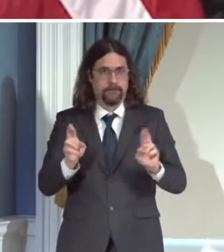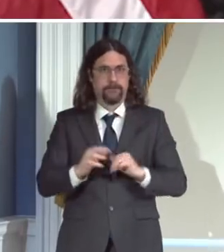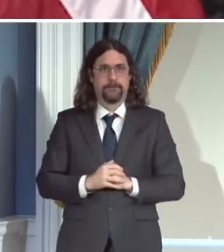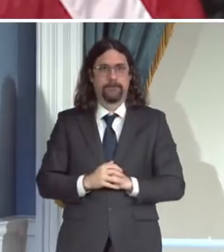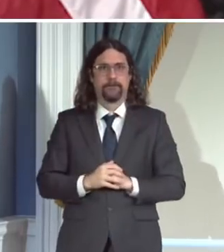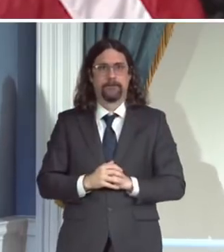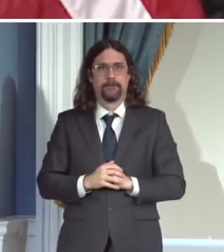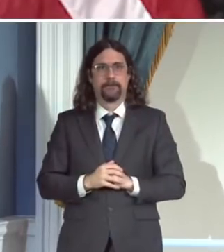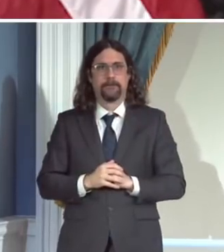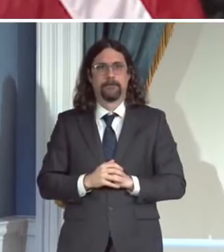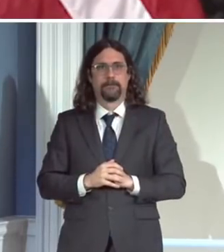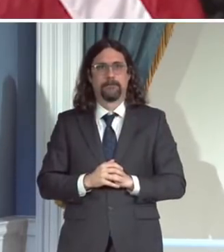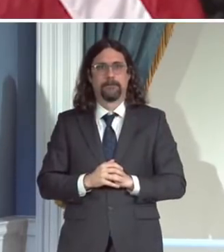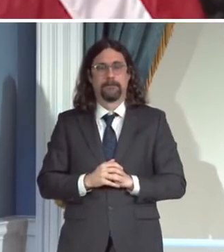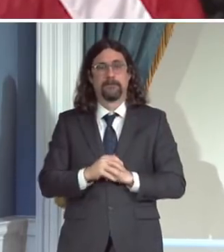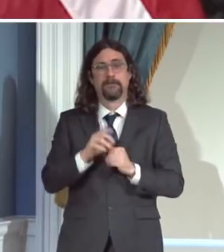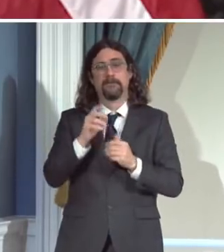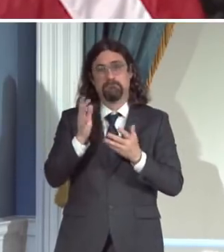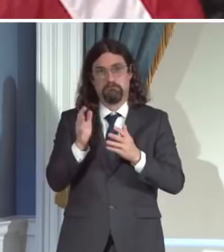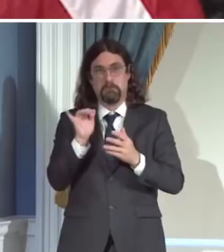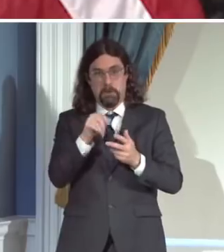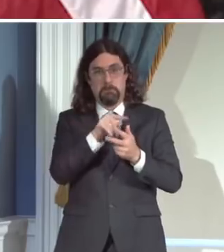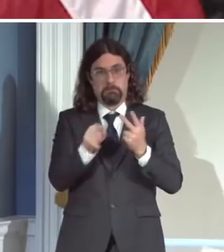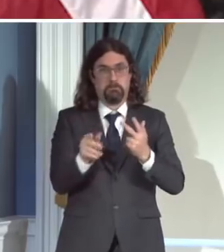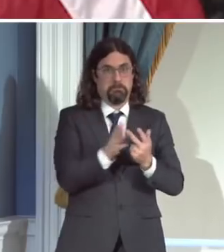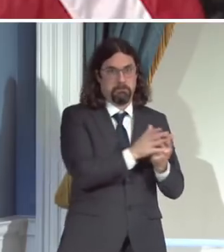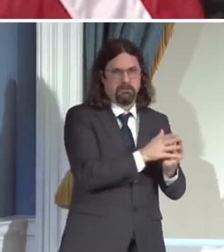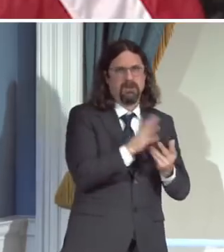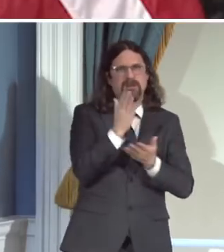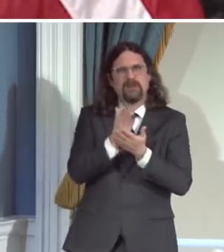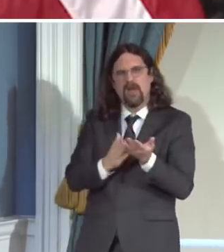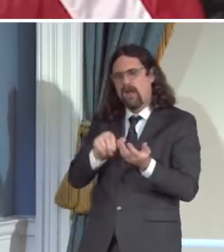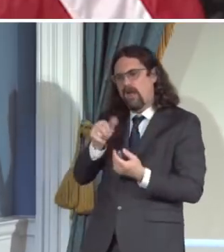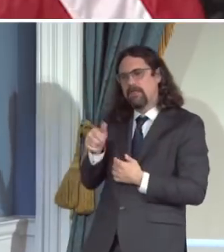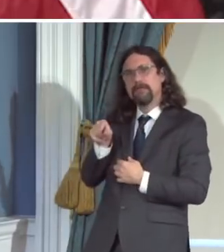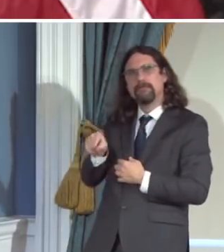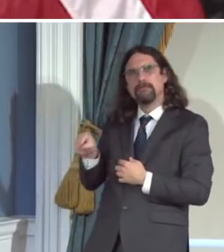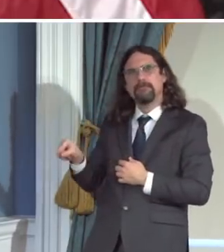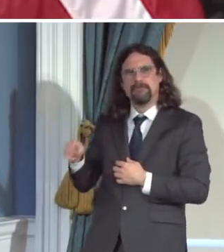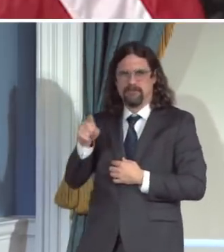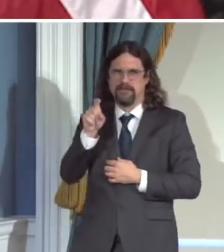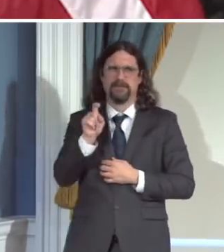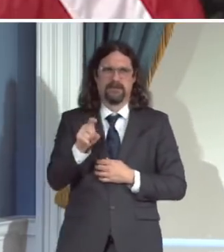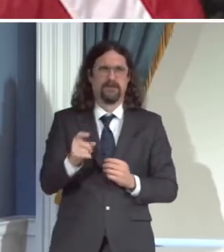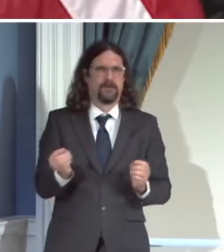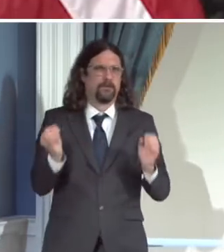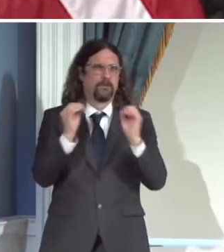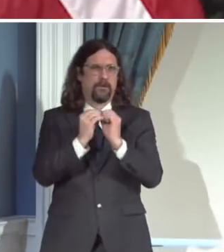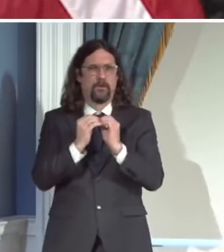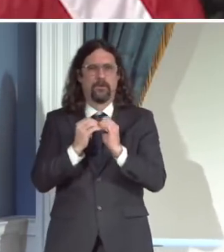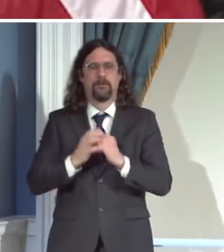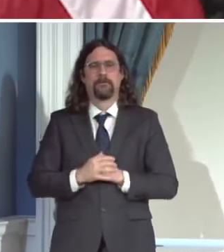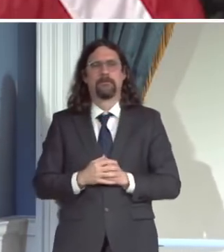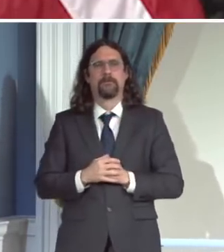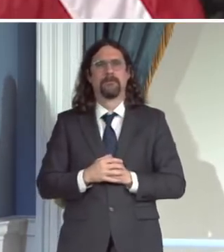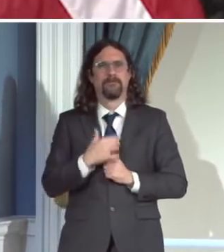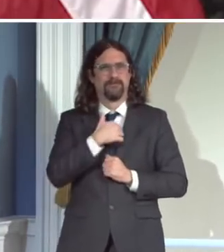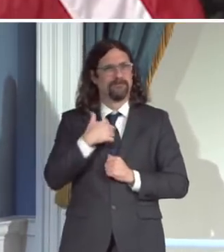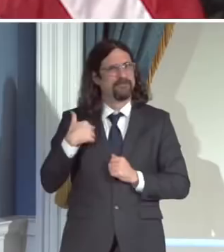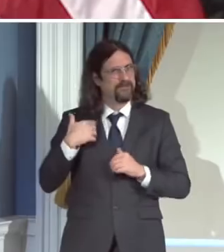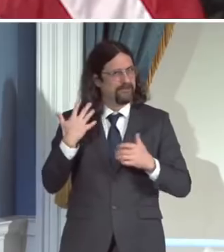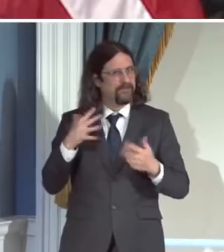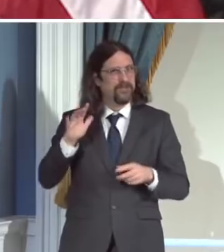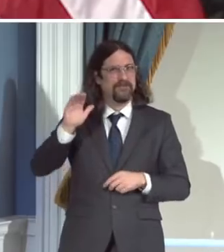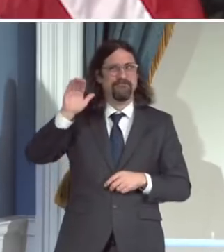have requests out to the federal government, the state government, to private vendors, to the many,